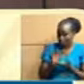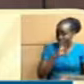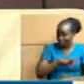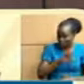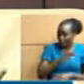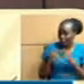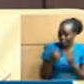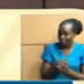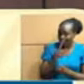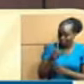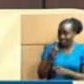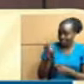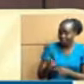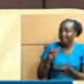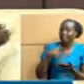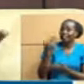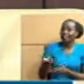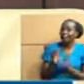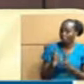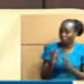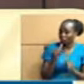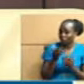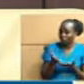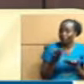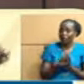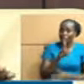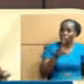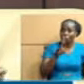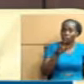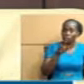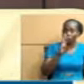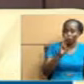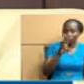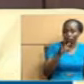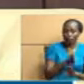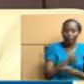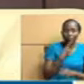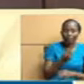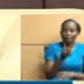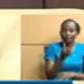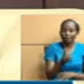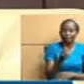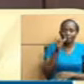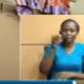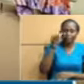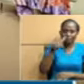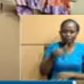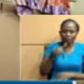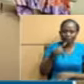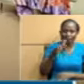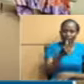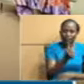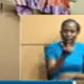what that means. What kind of social protections exist? Ubra was telling us here that you have 67 schemes